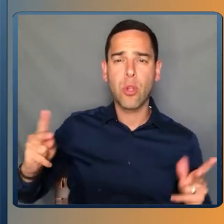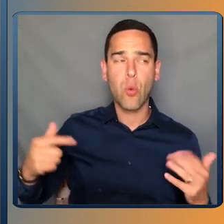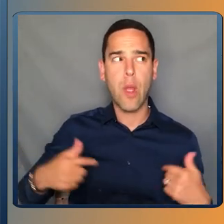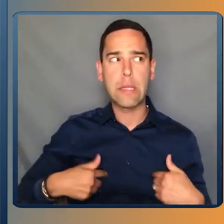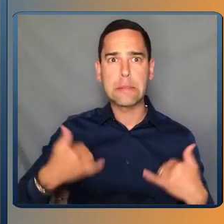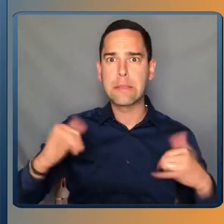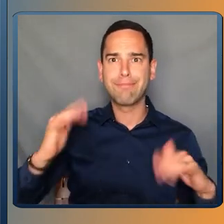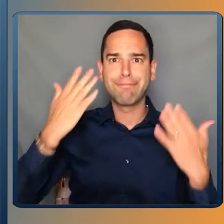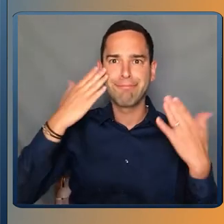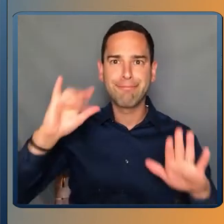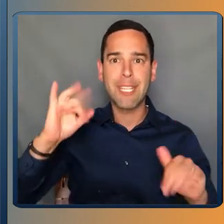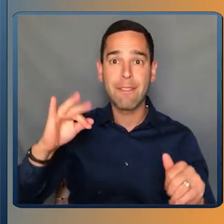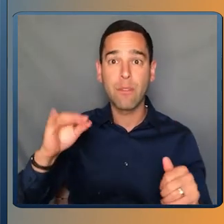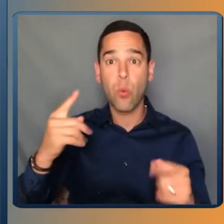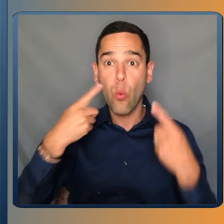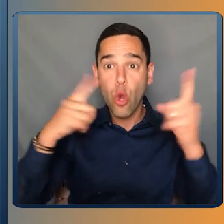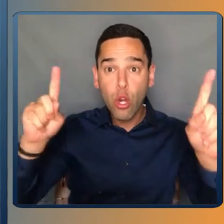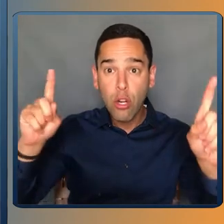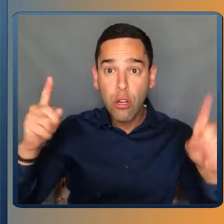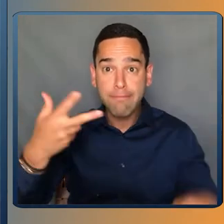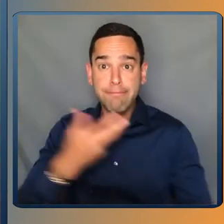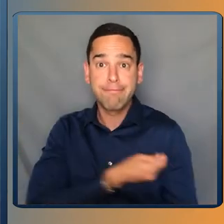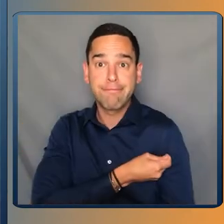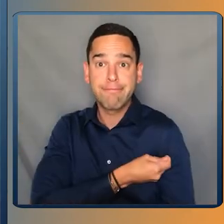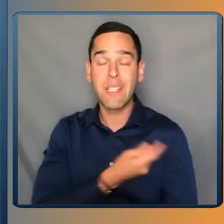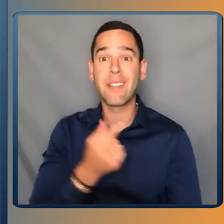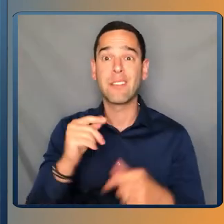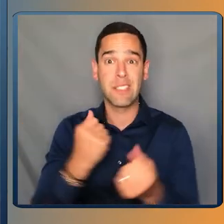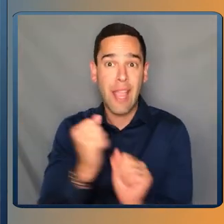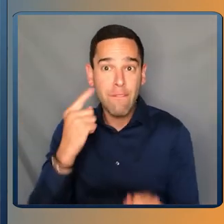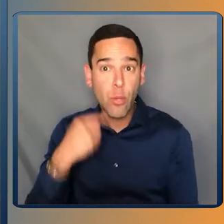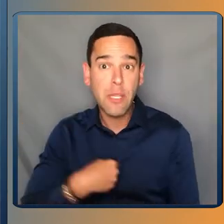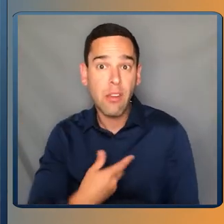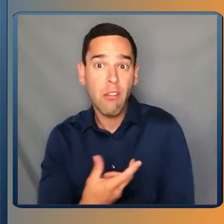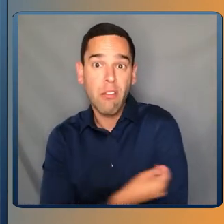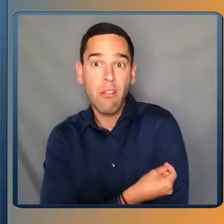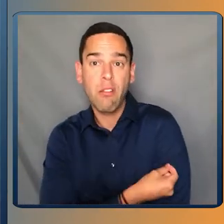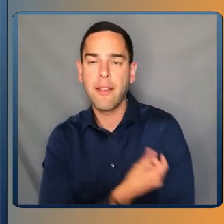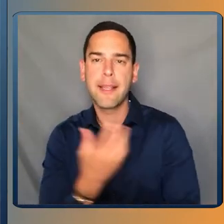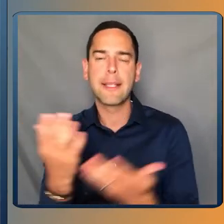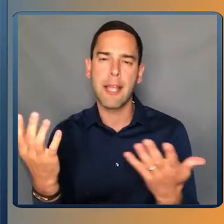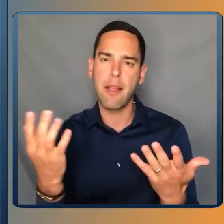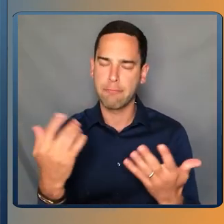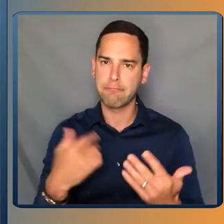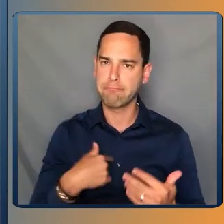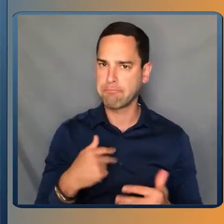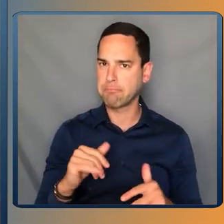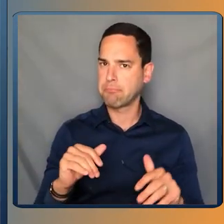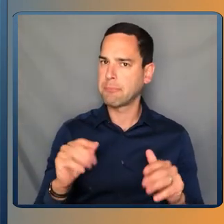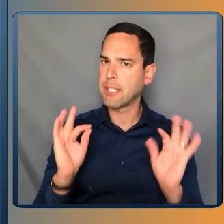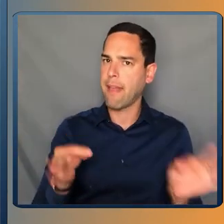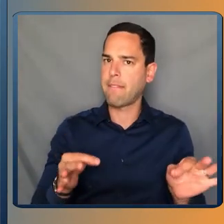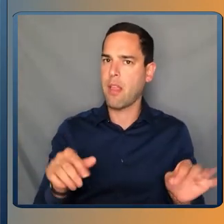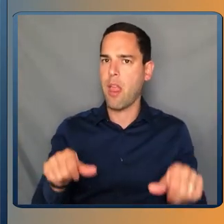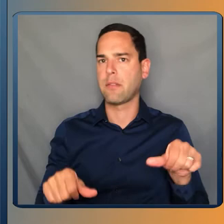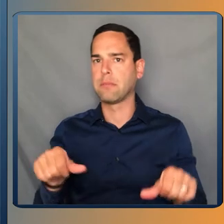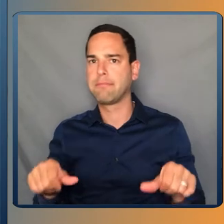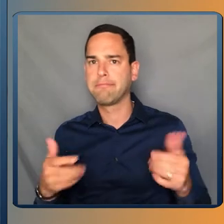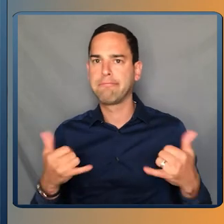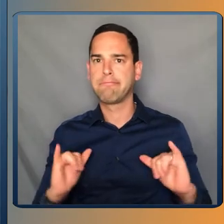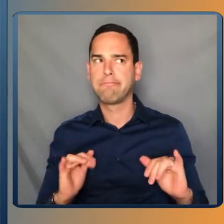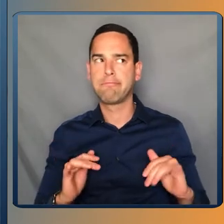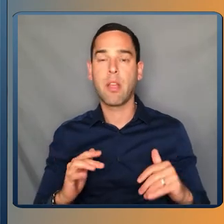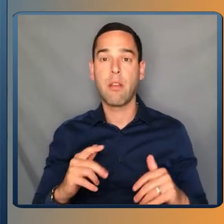know if the vaccine would work for me, if it was safe for me to take specifically. So I was definitely hesitant.